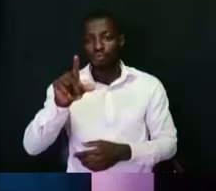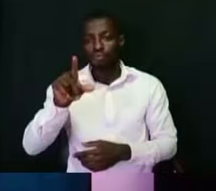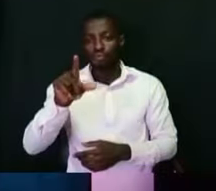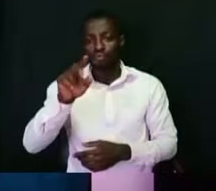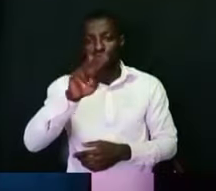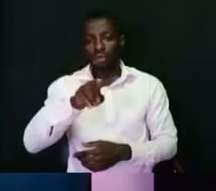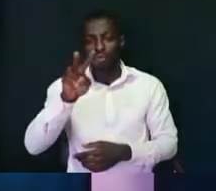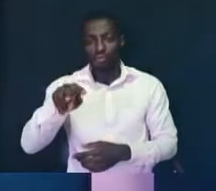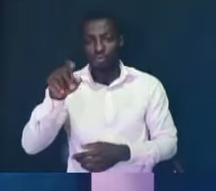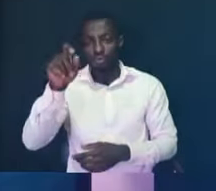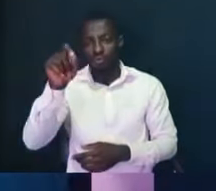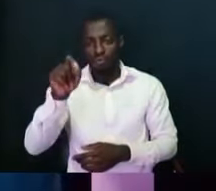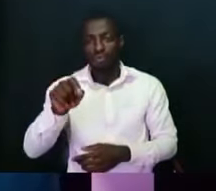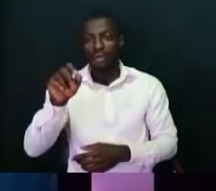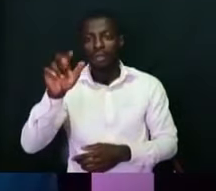2 Samuel 22:32.